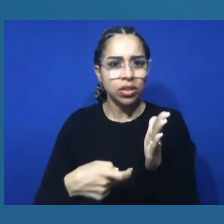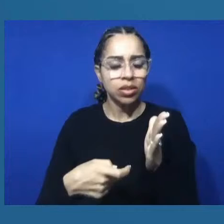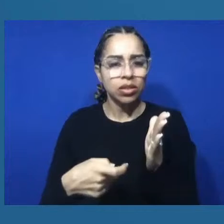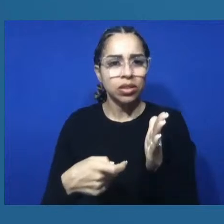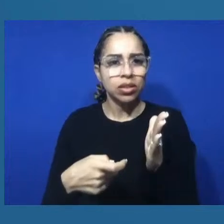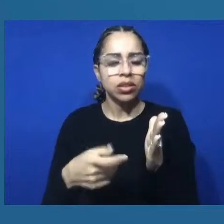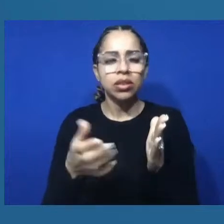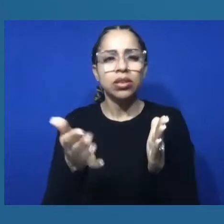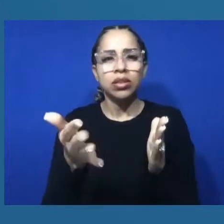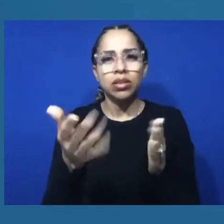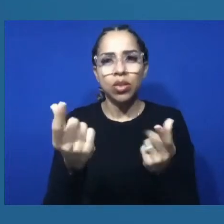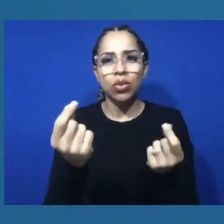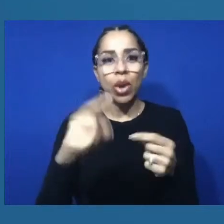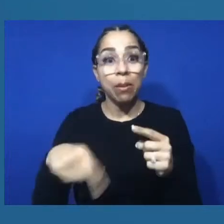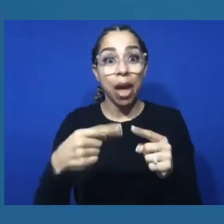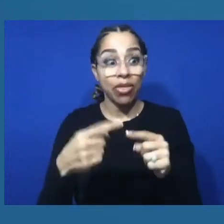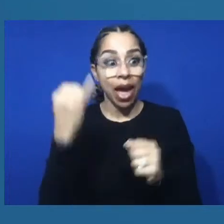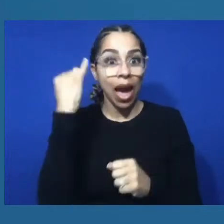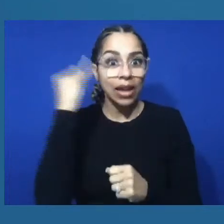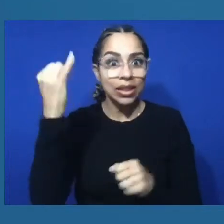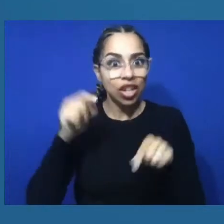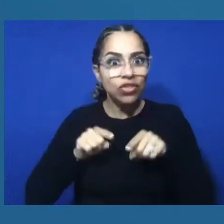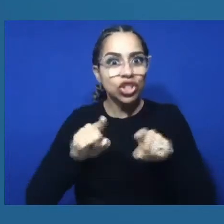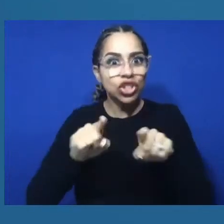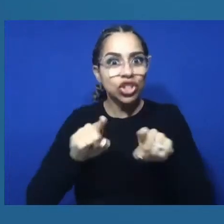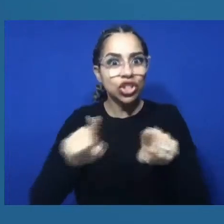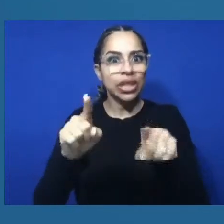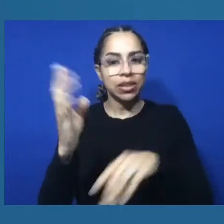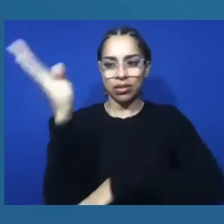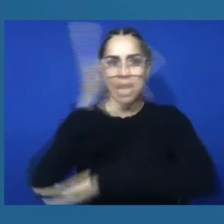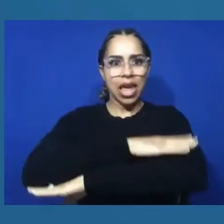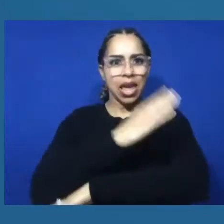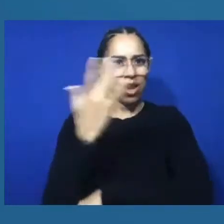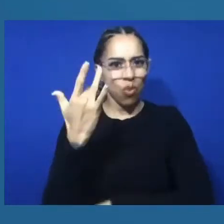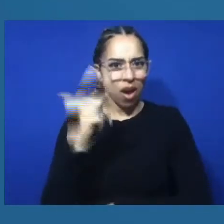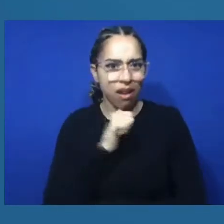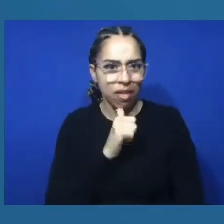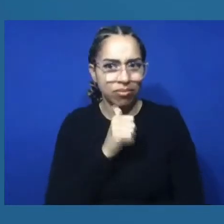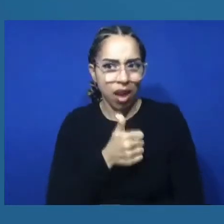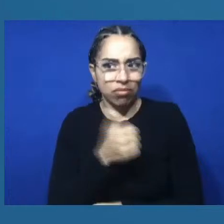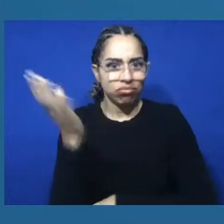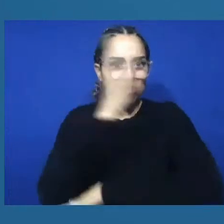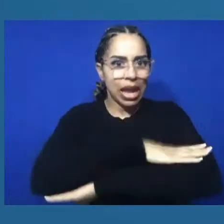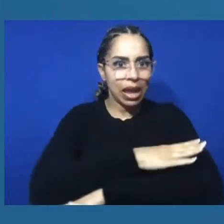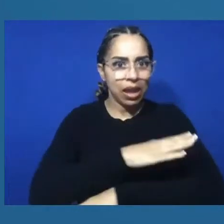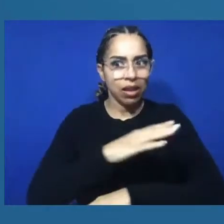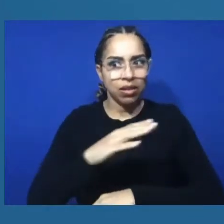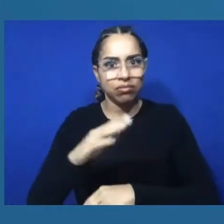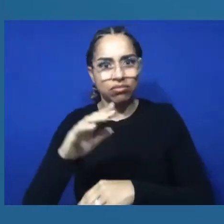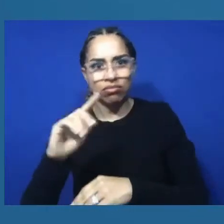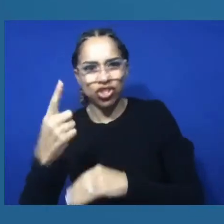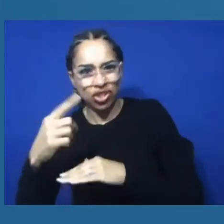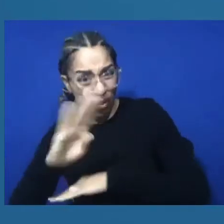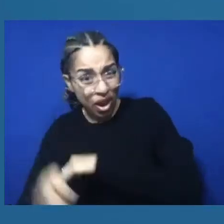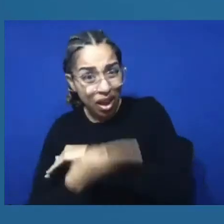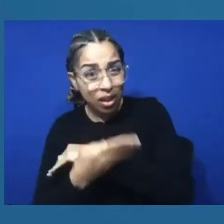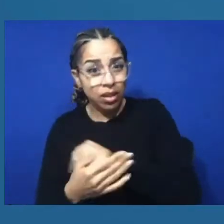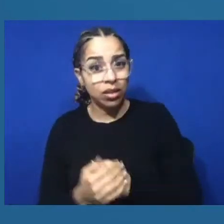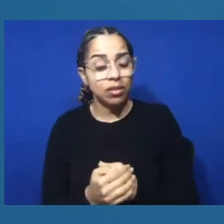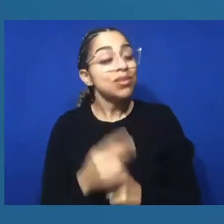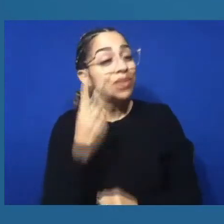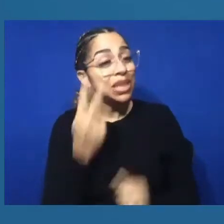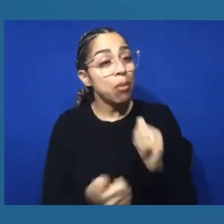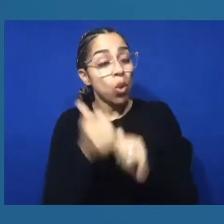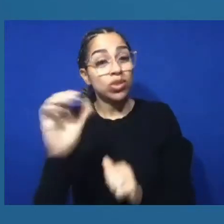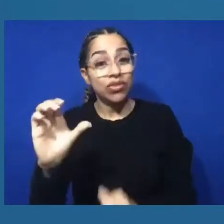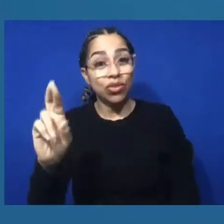what about the idea of having that during daylight hours? Why did you decide overnight rather than daylight? Because you look at most of the crimes that are committed is on